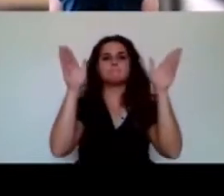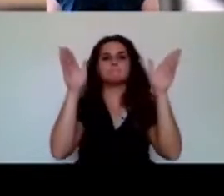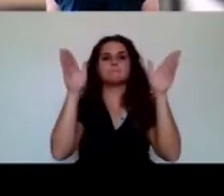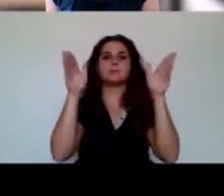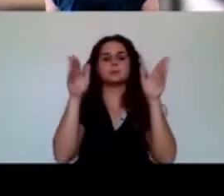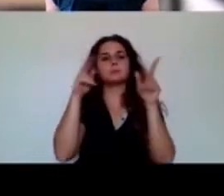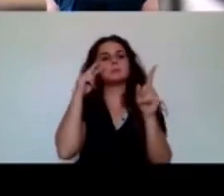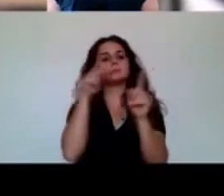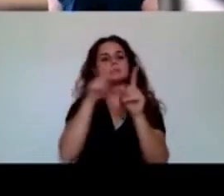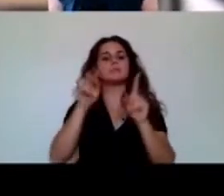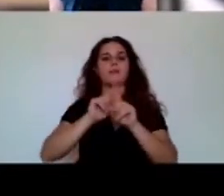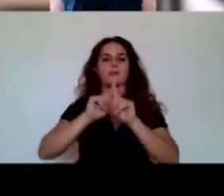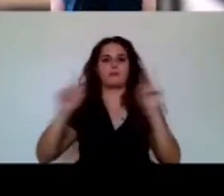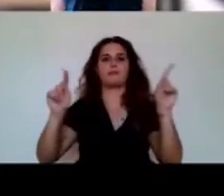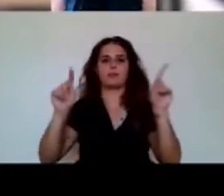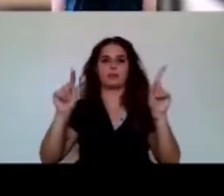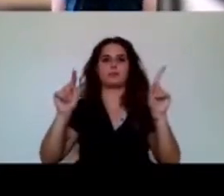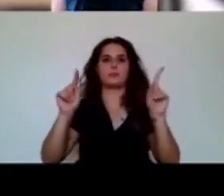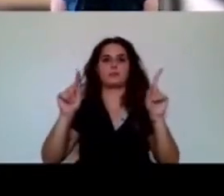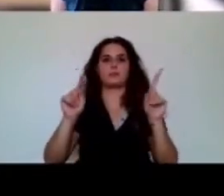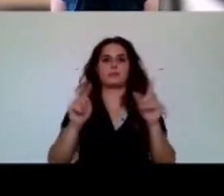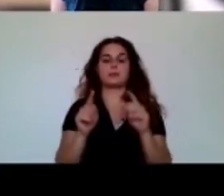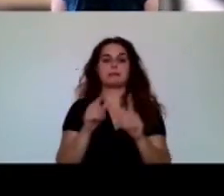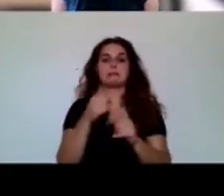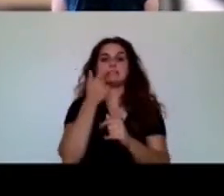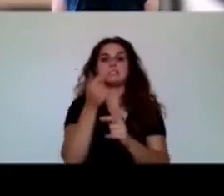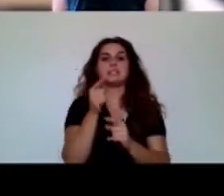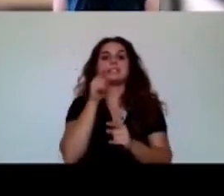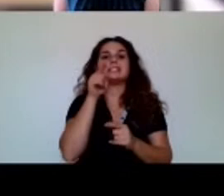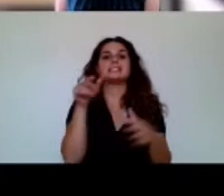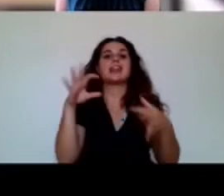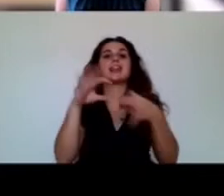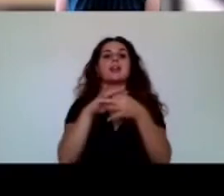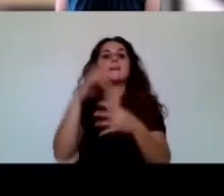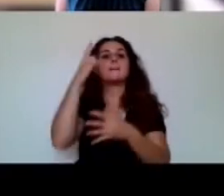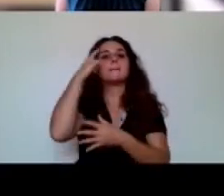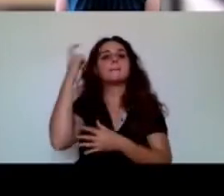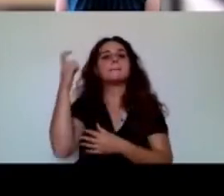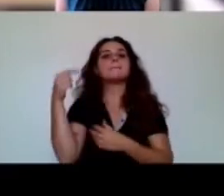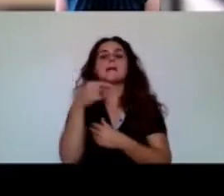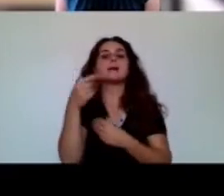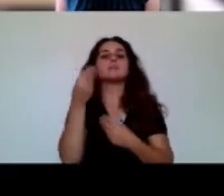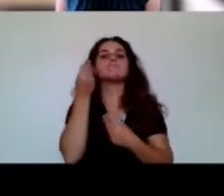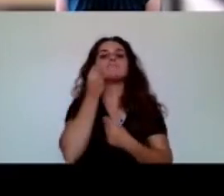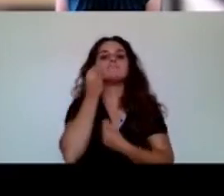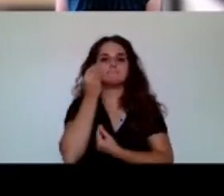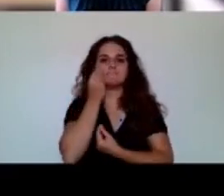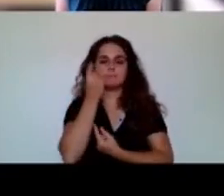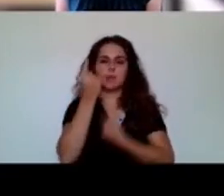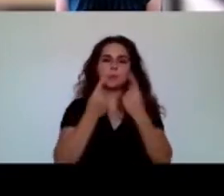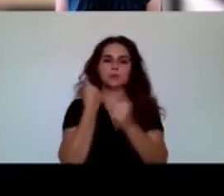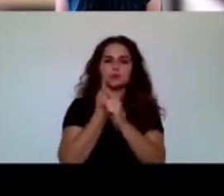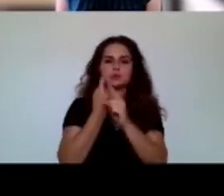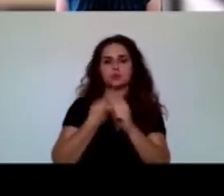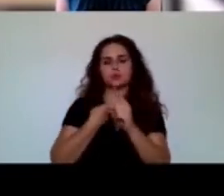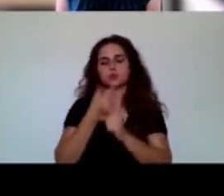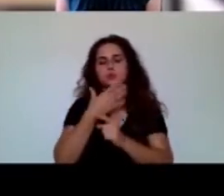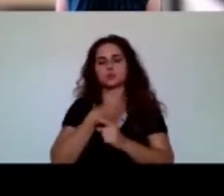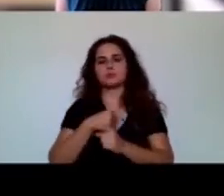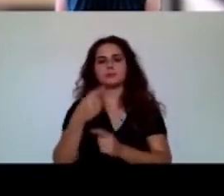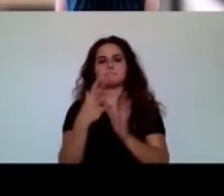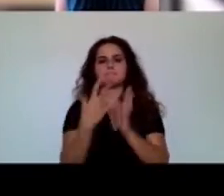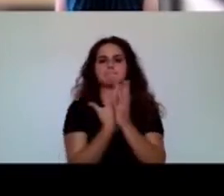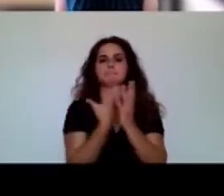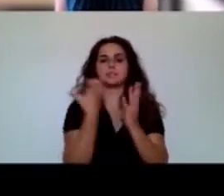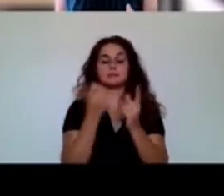view of a neuroscientist and say, well, what does any of this have to do with bias? And here there are a few points I'd like to make. So first of